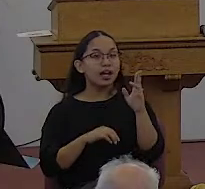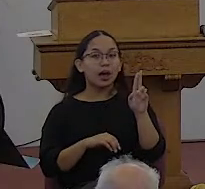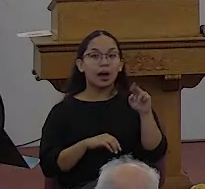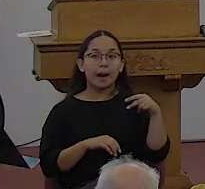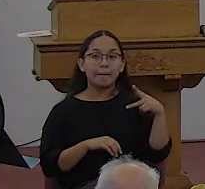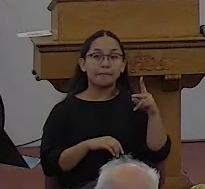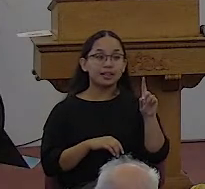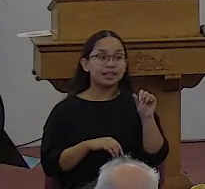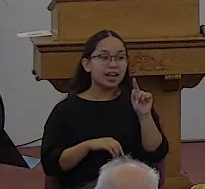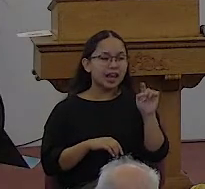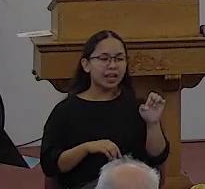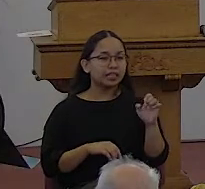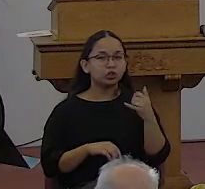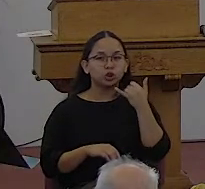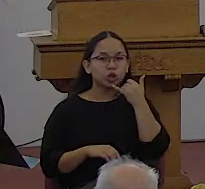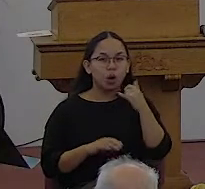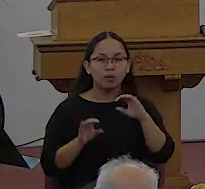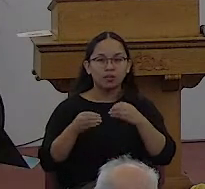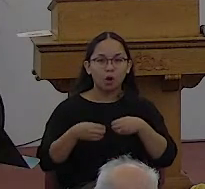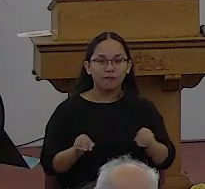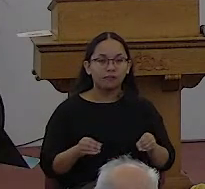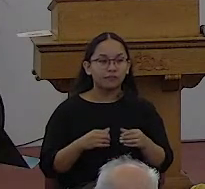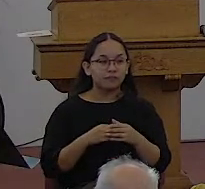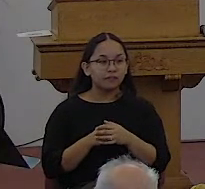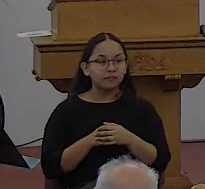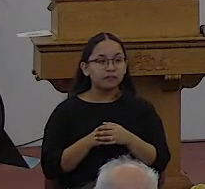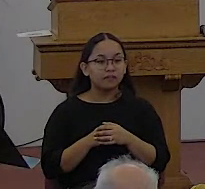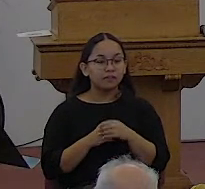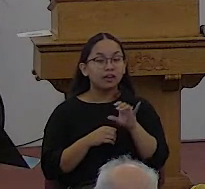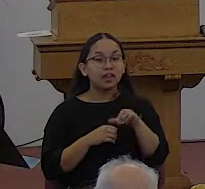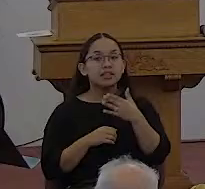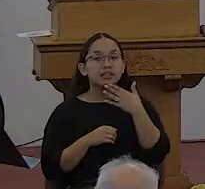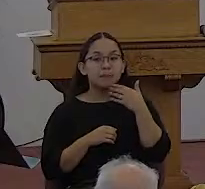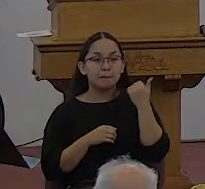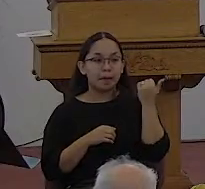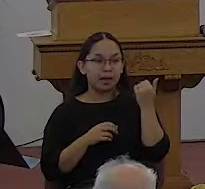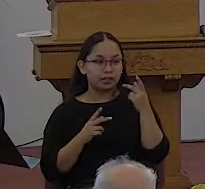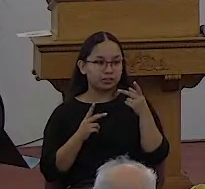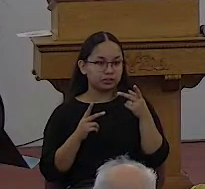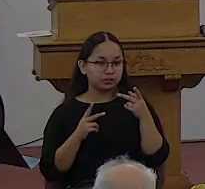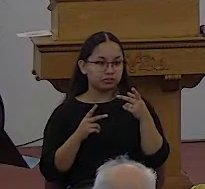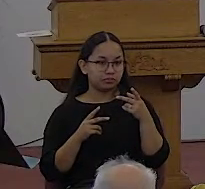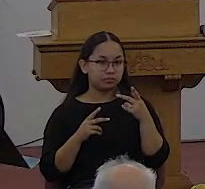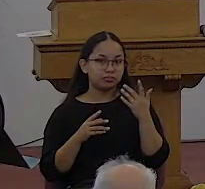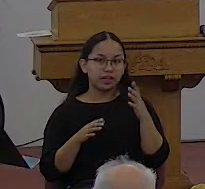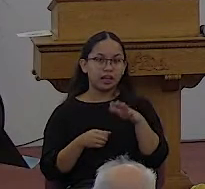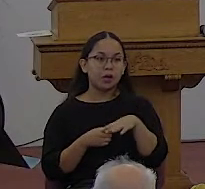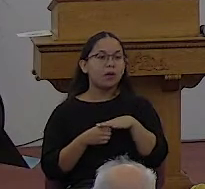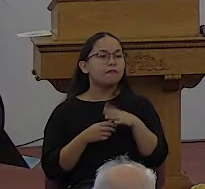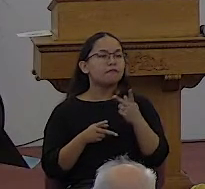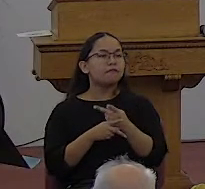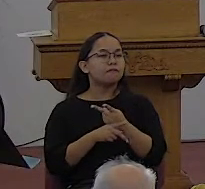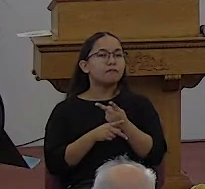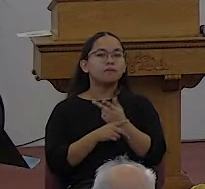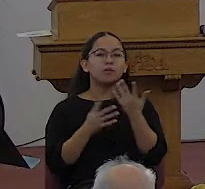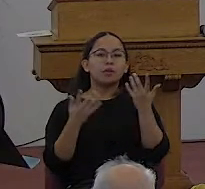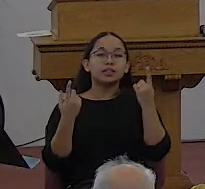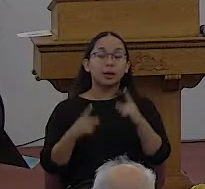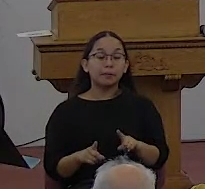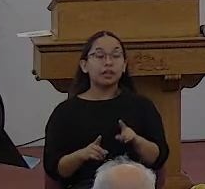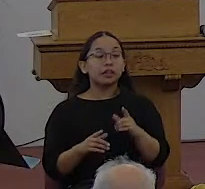that list. And that's the best place to find out what's going on. Couple things I do want to